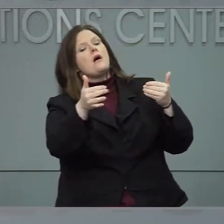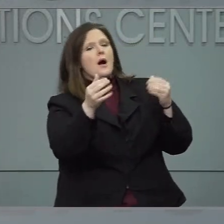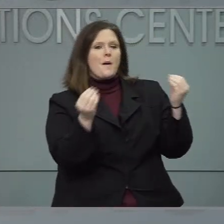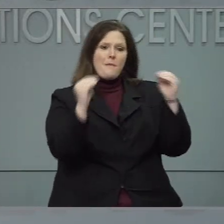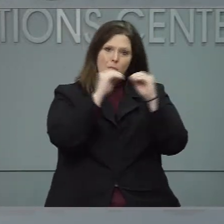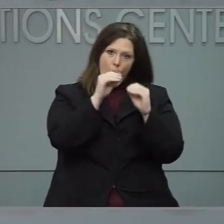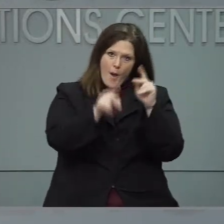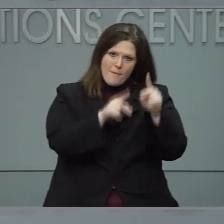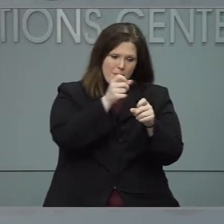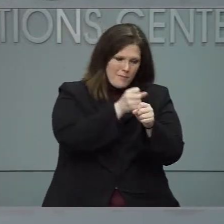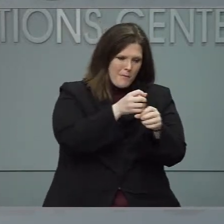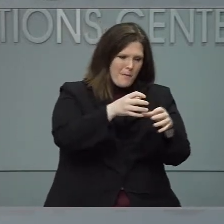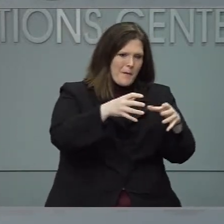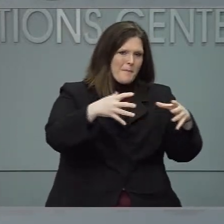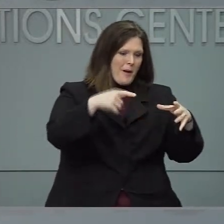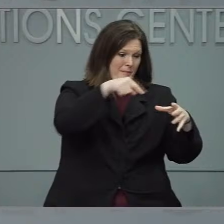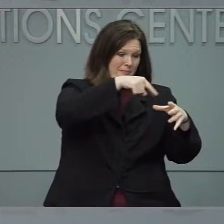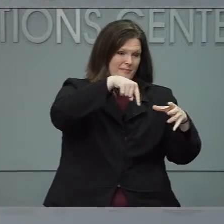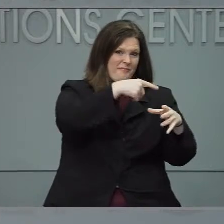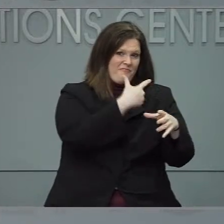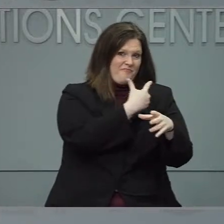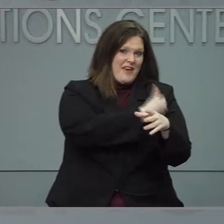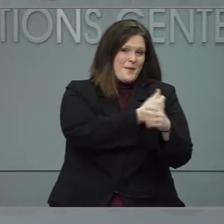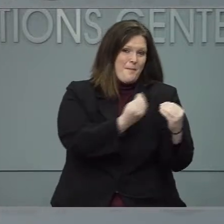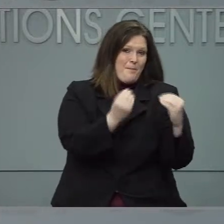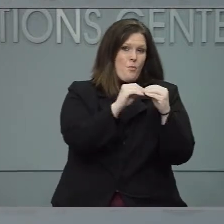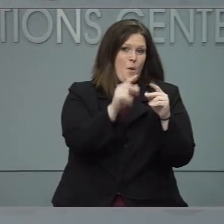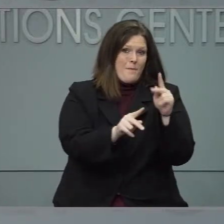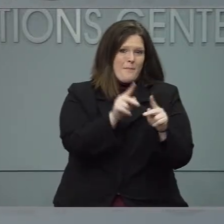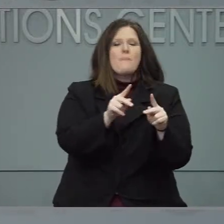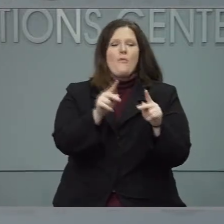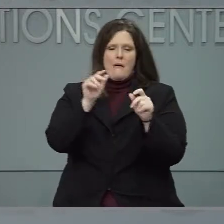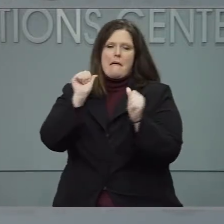people vaccinated. Next question, please.